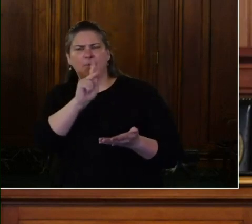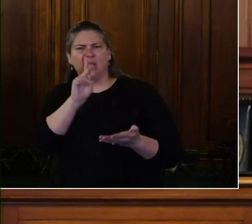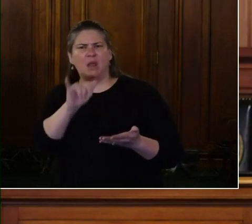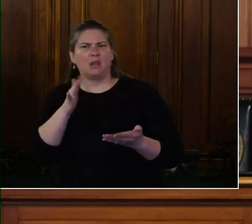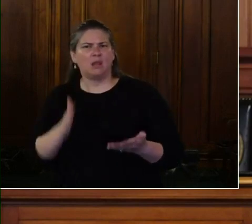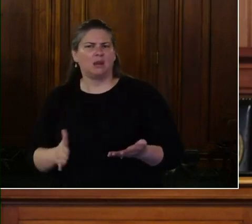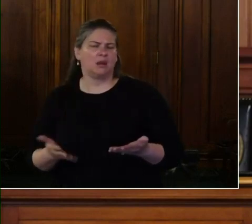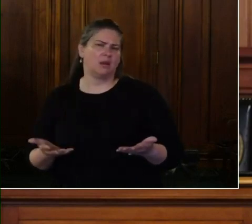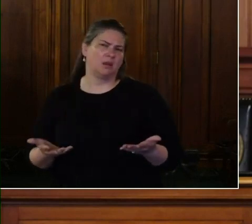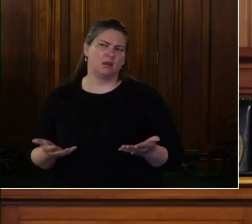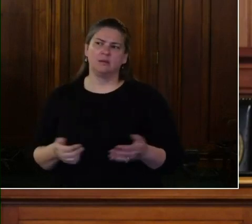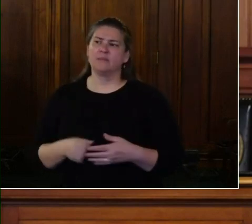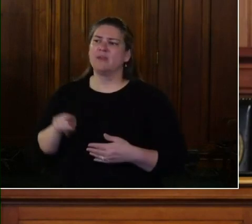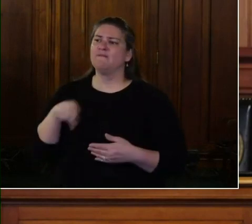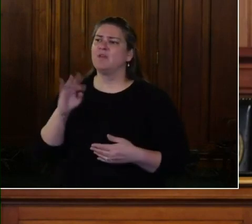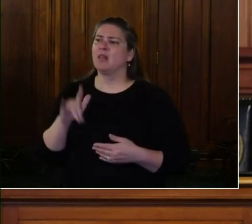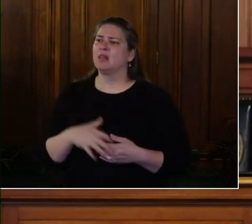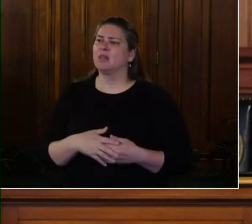Phil?